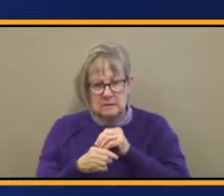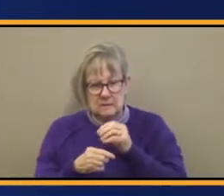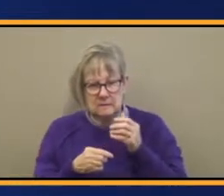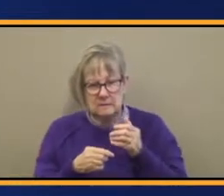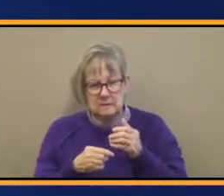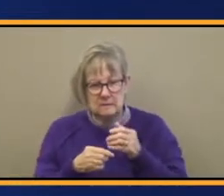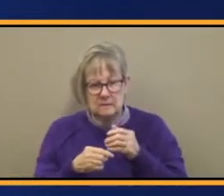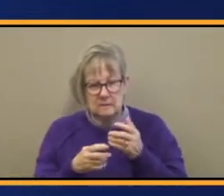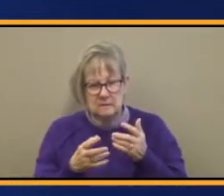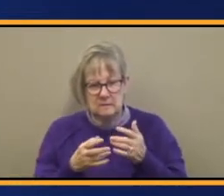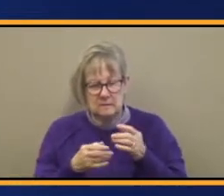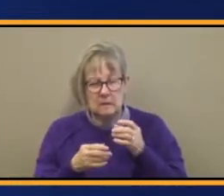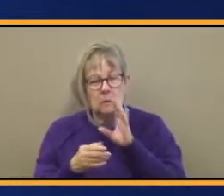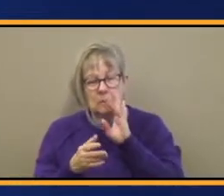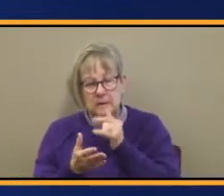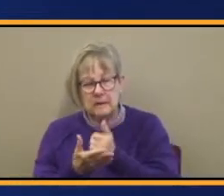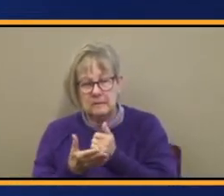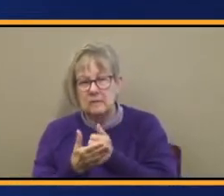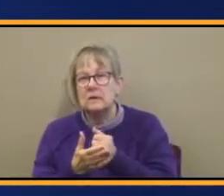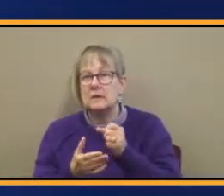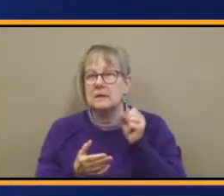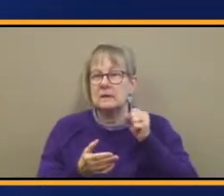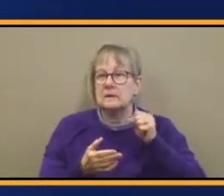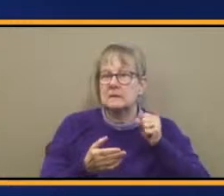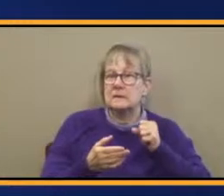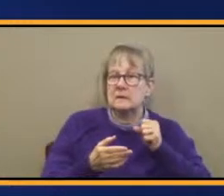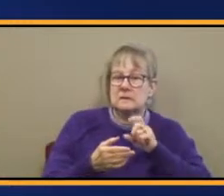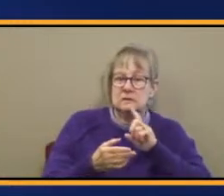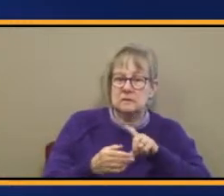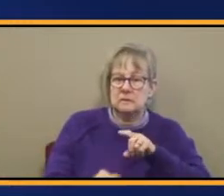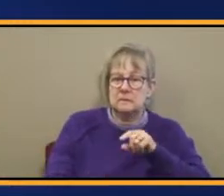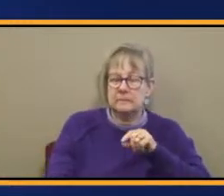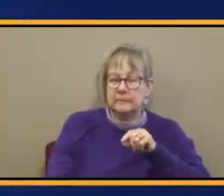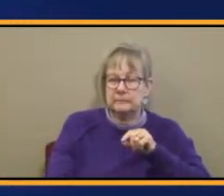just the percentages. Sure. Thank you. Yeah, sure.